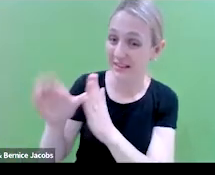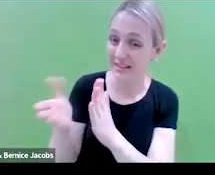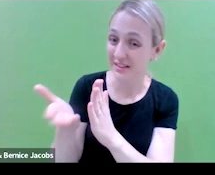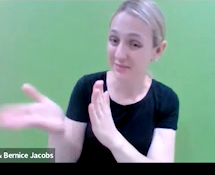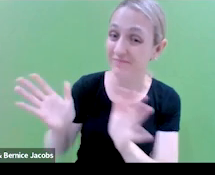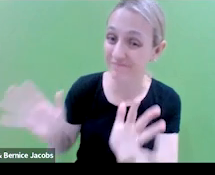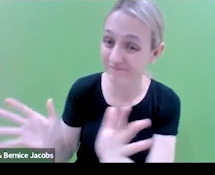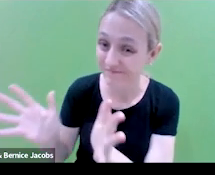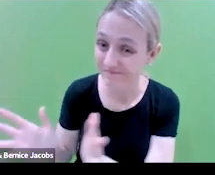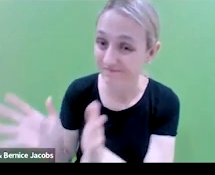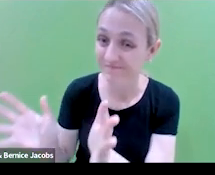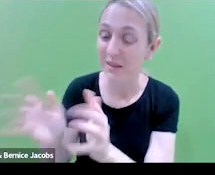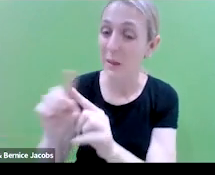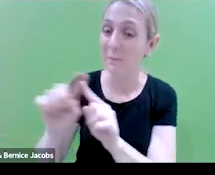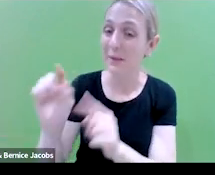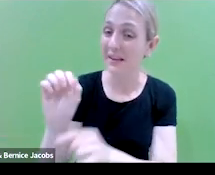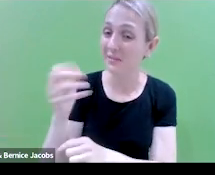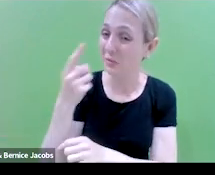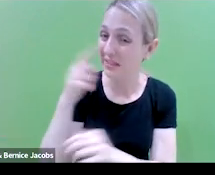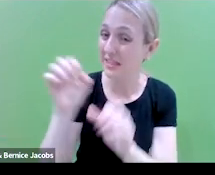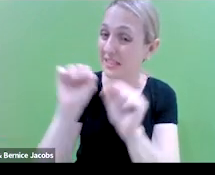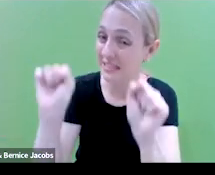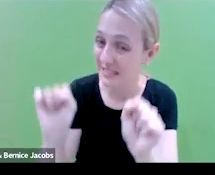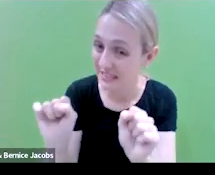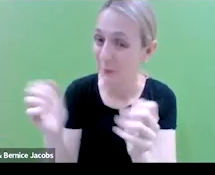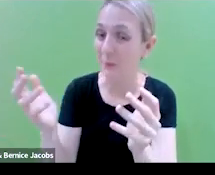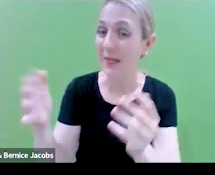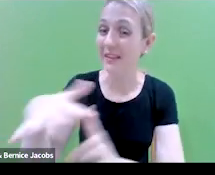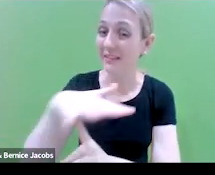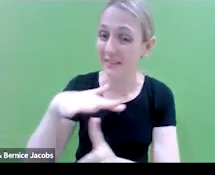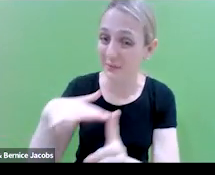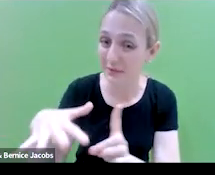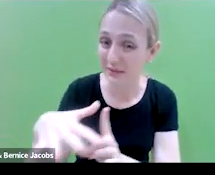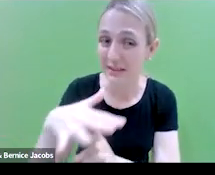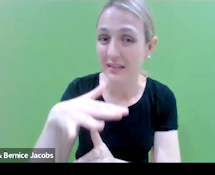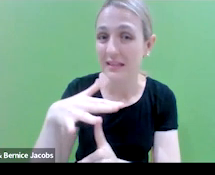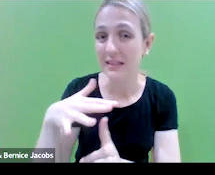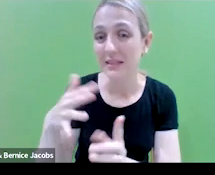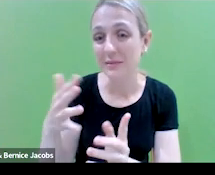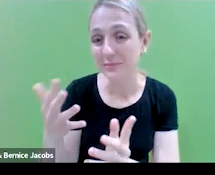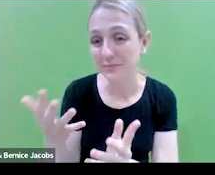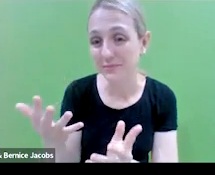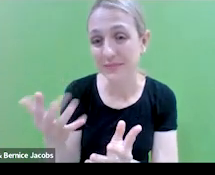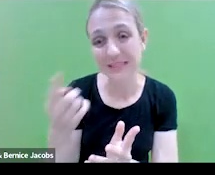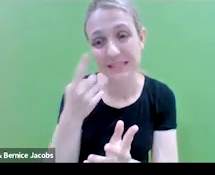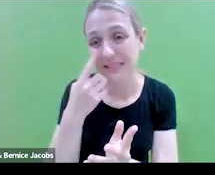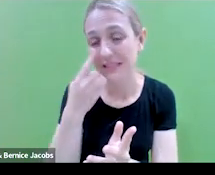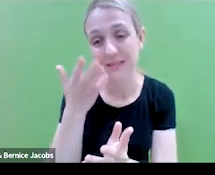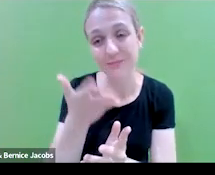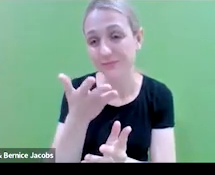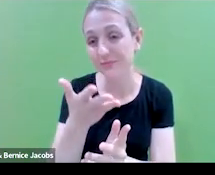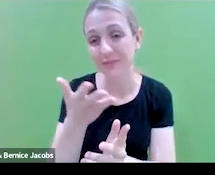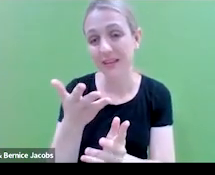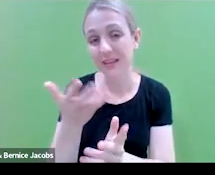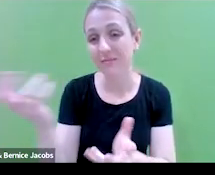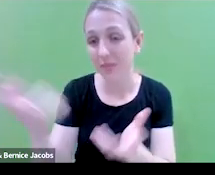But if you look at the actual systems and environments, it says a very different story. Those